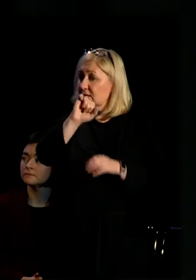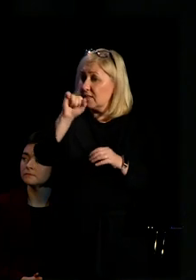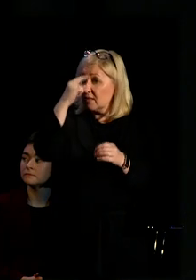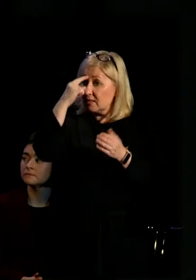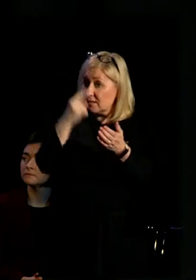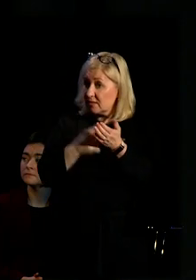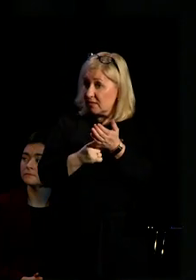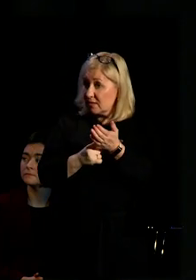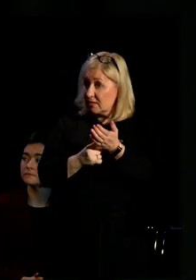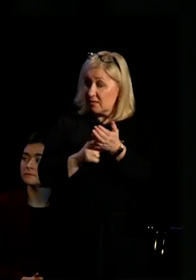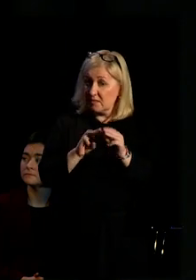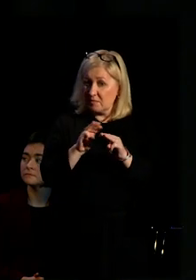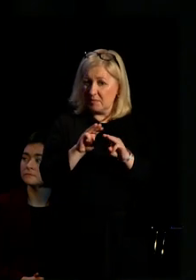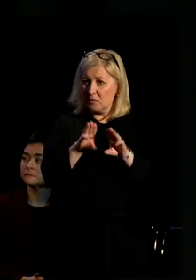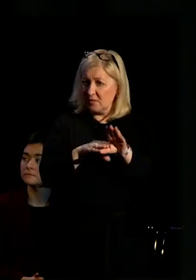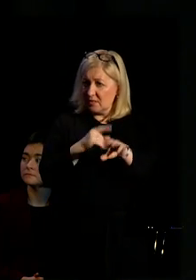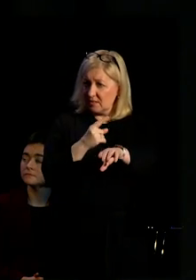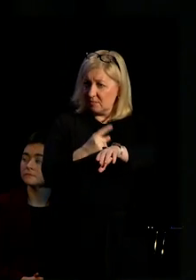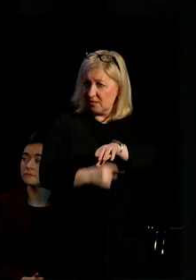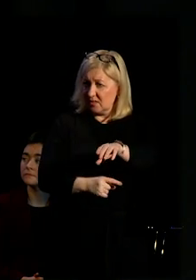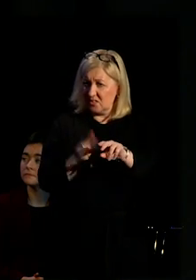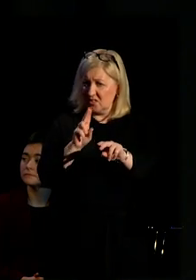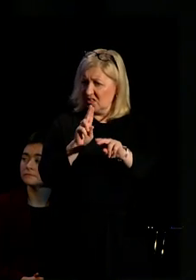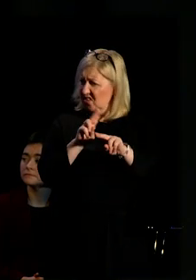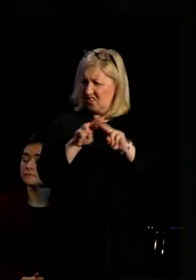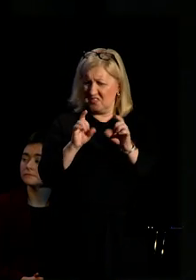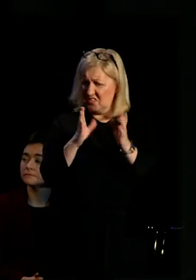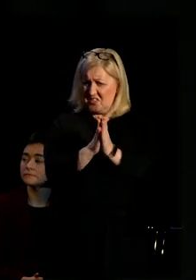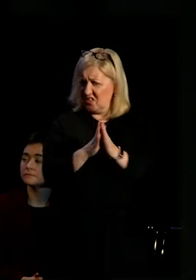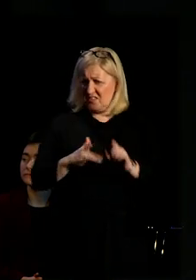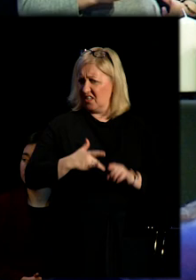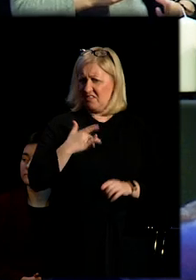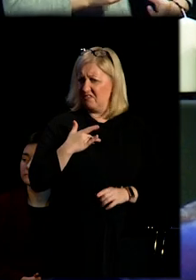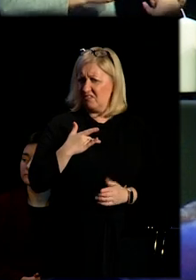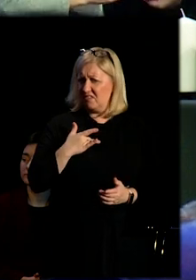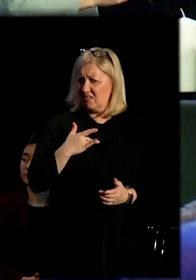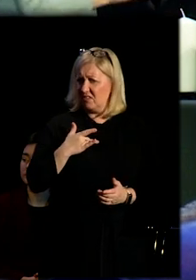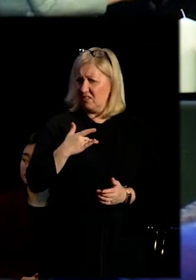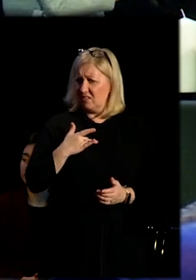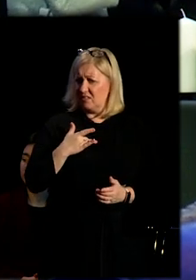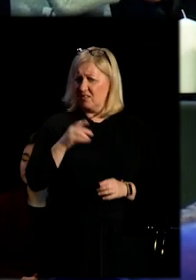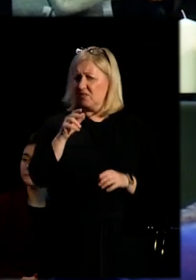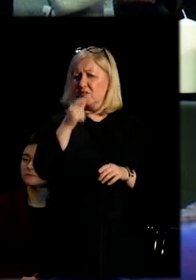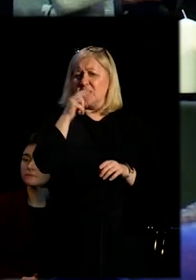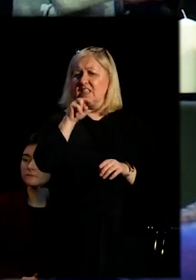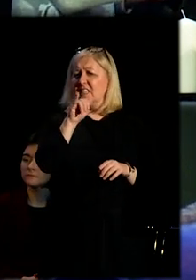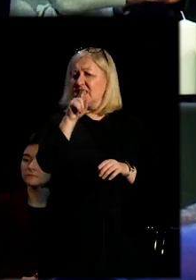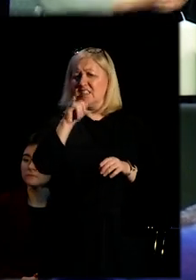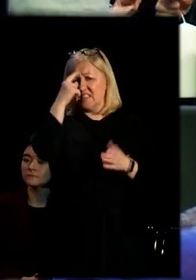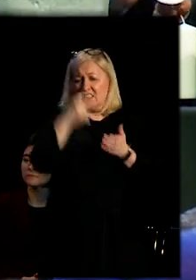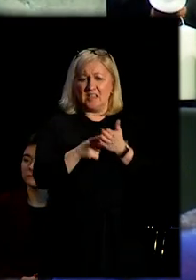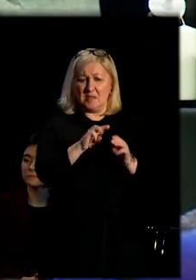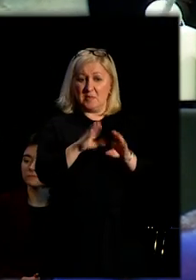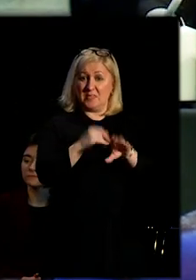that people with disabilities not deserve to live. One of the Nazi programs